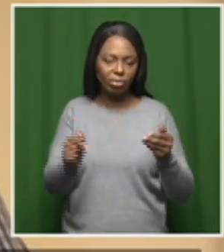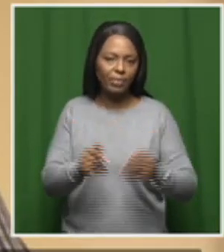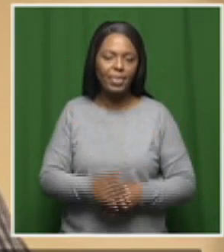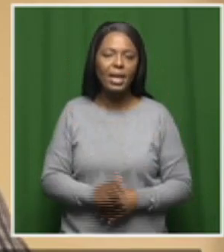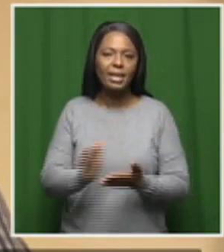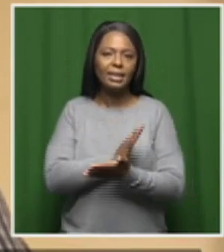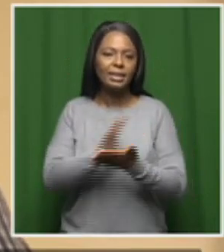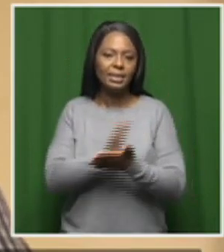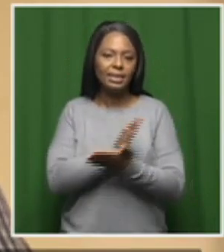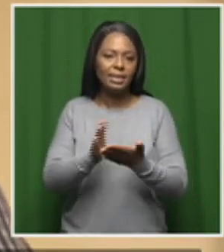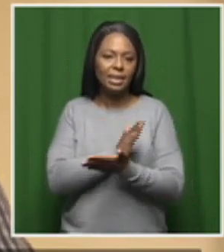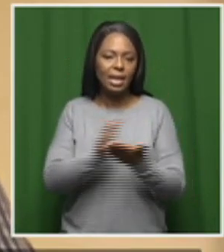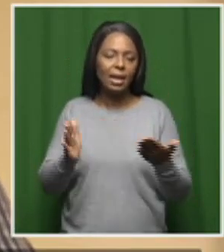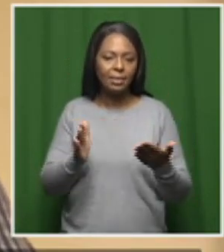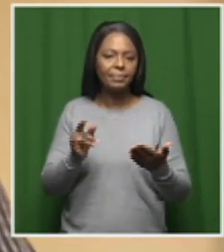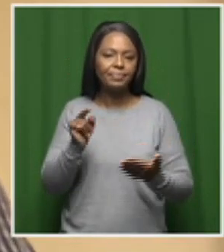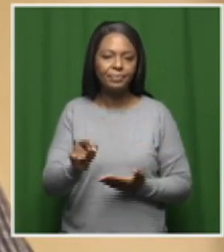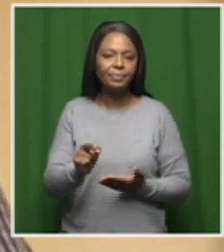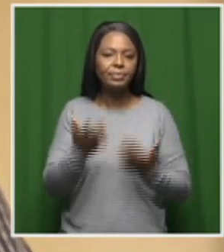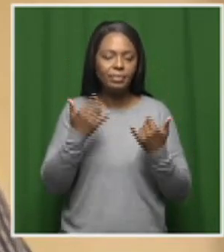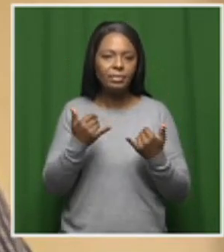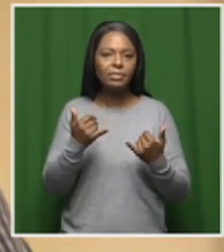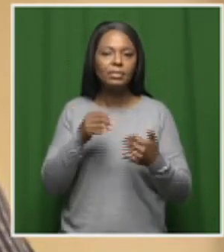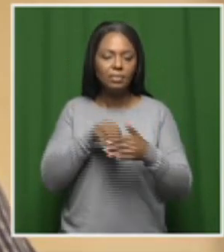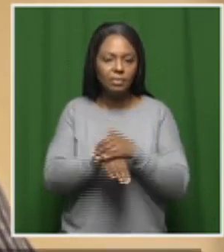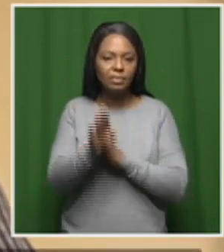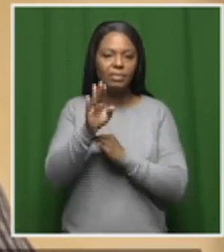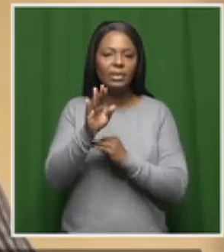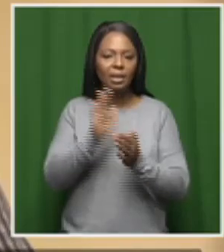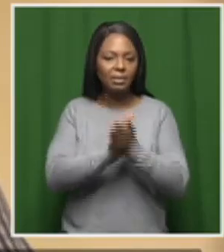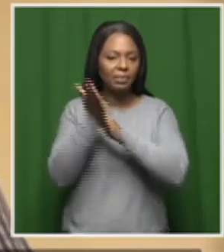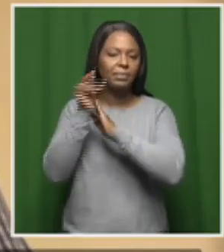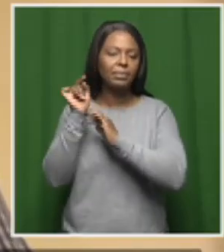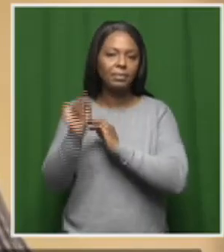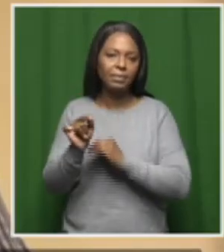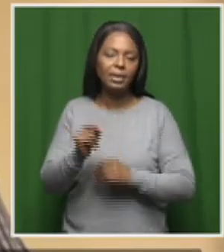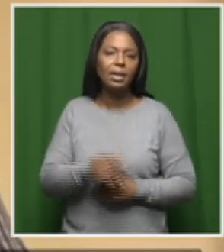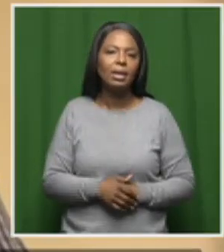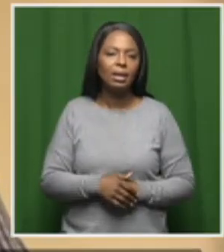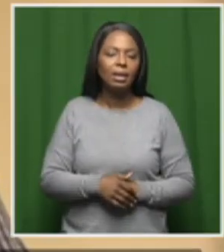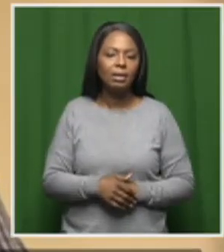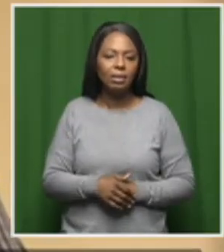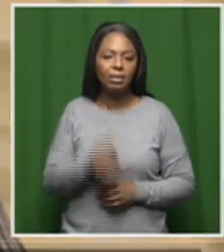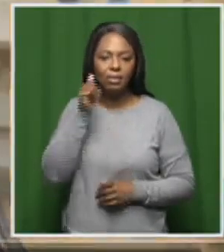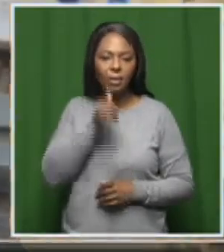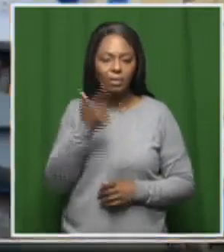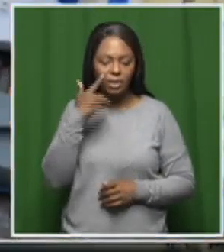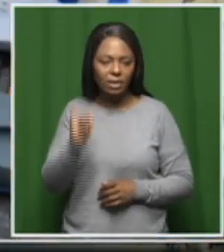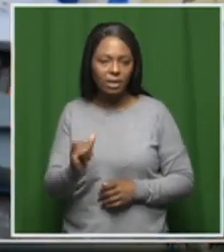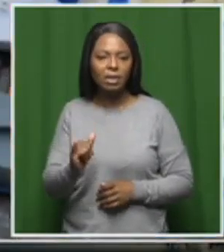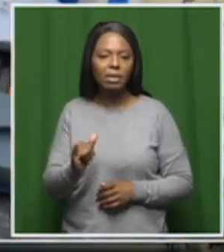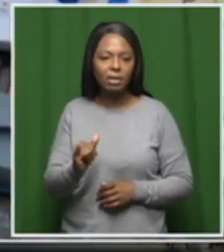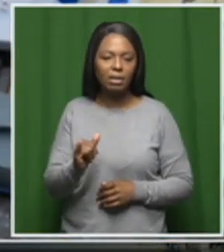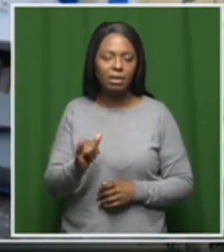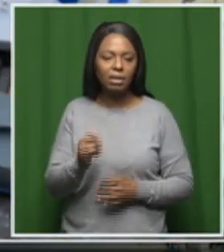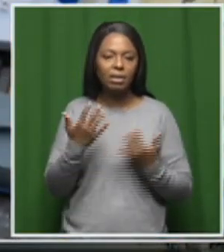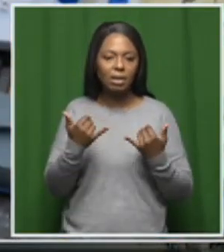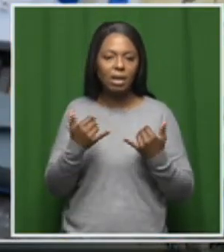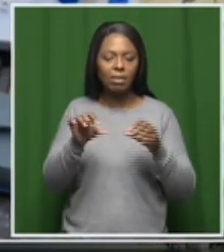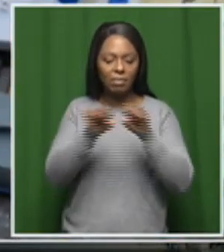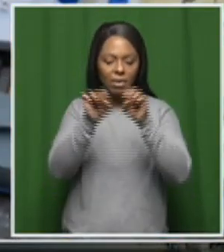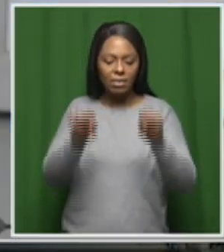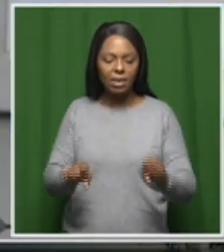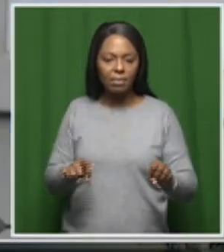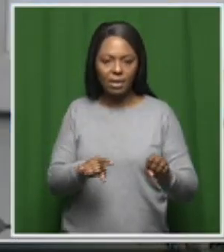this went through the cracks. When we looked at the dunning, there's what we call dunning. When customers